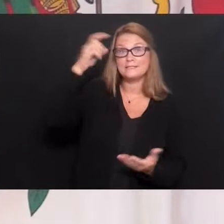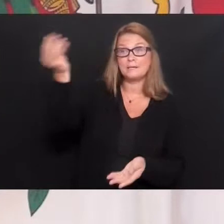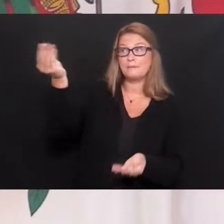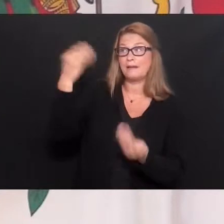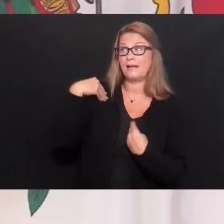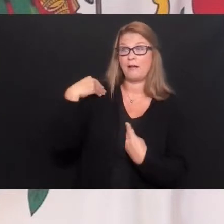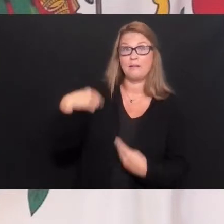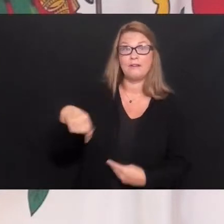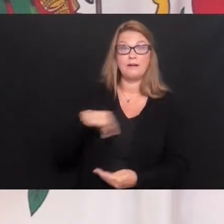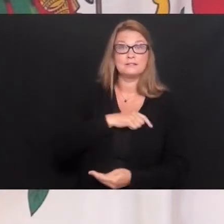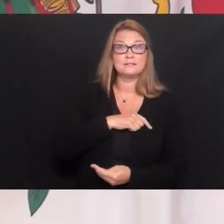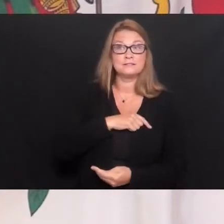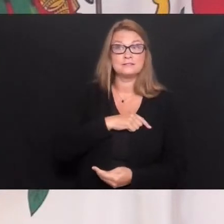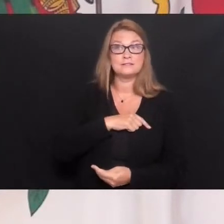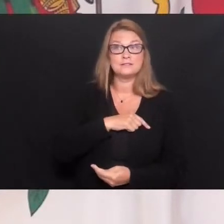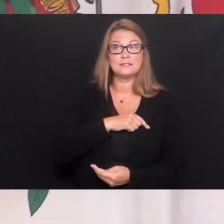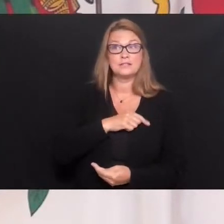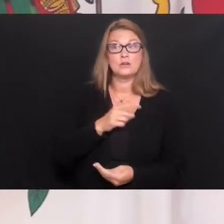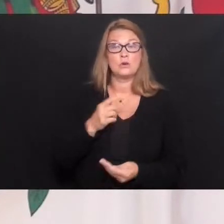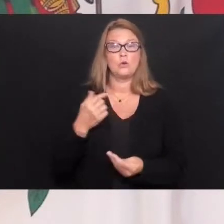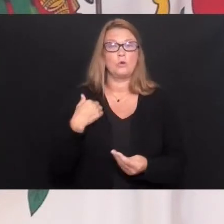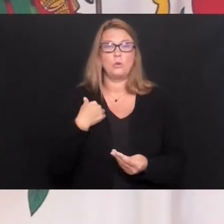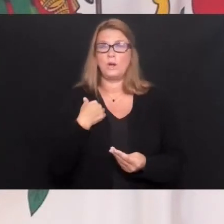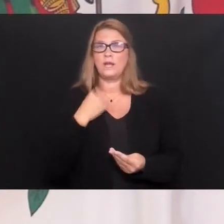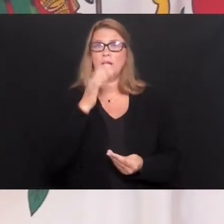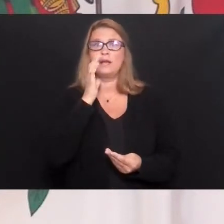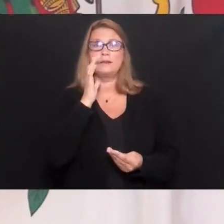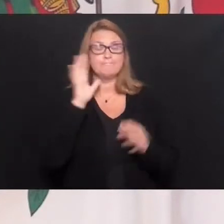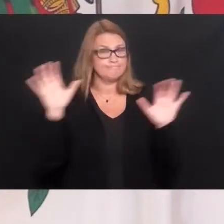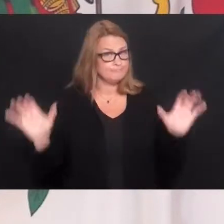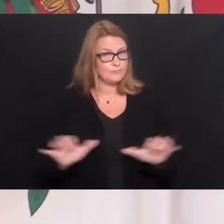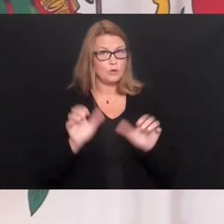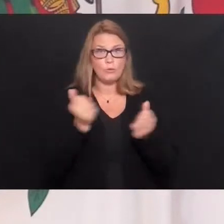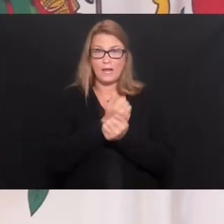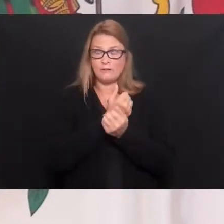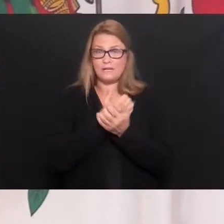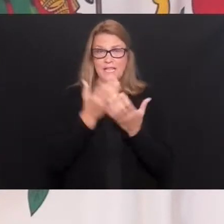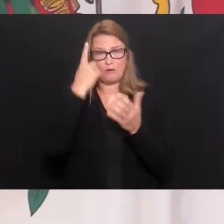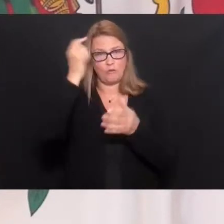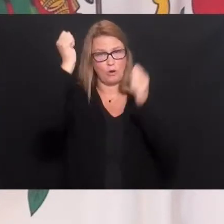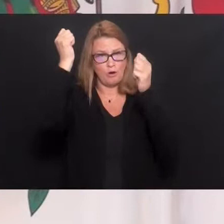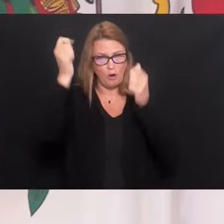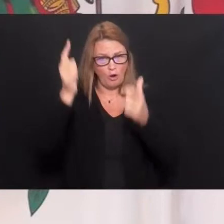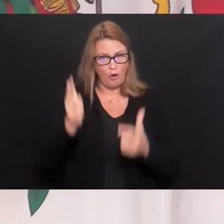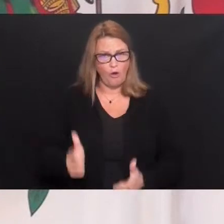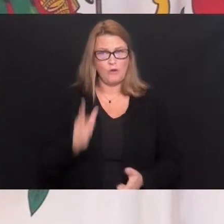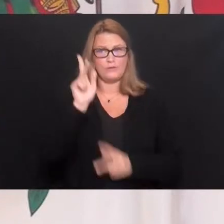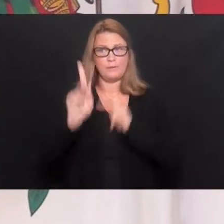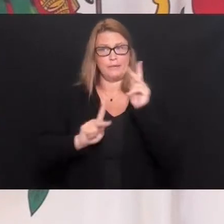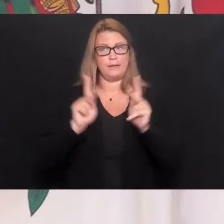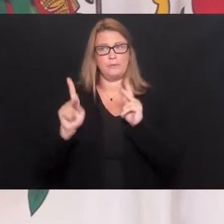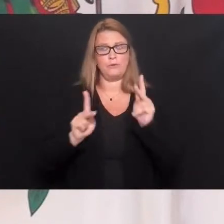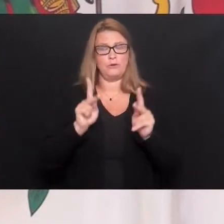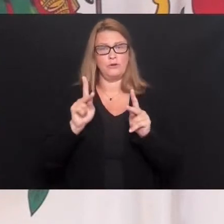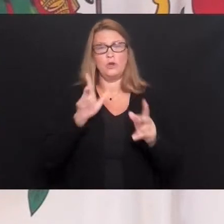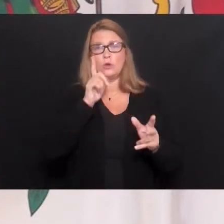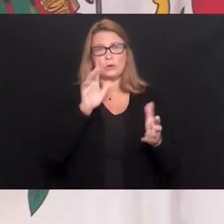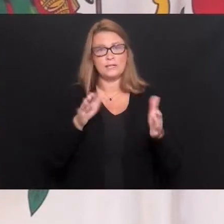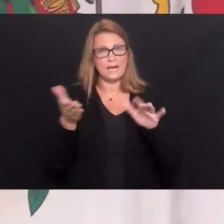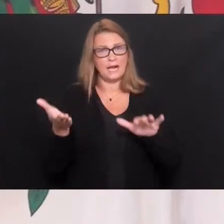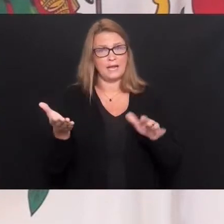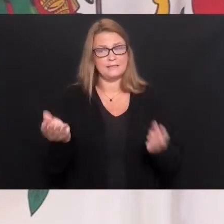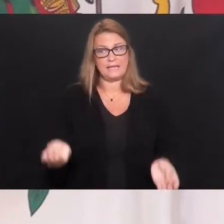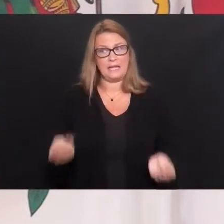gave. We do exactly the same thing for all these folks. All these folks have given us so